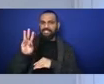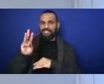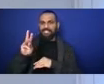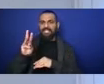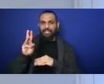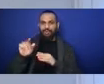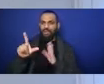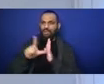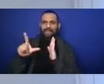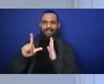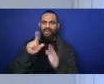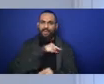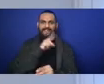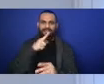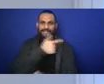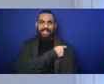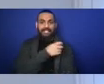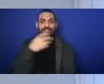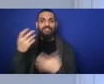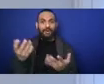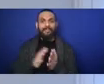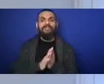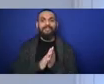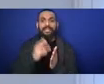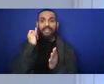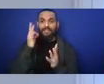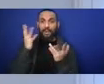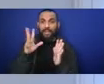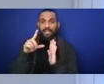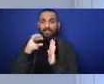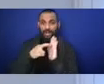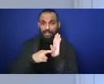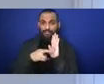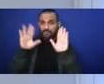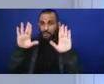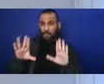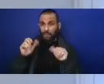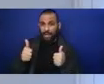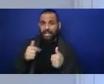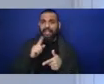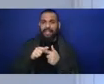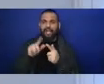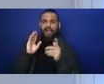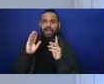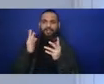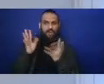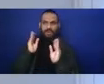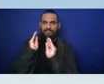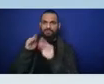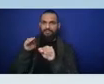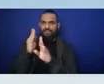educators. But with the phase 1B as it is, if you're already an educator and you have a health condition, any health condition, and you're over the